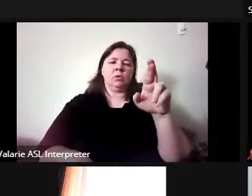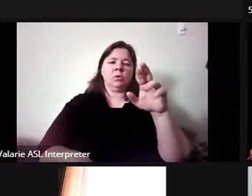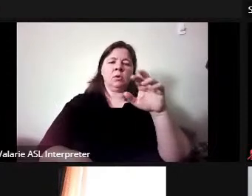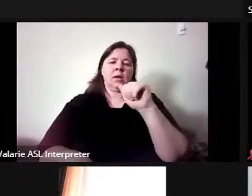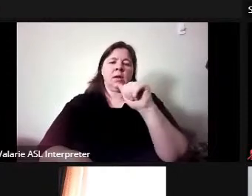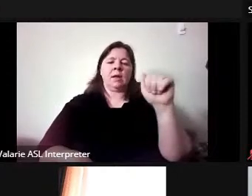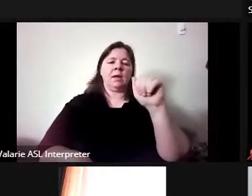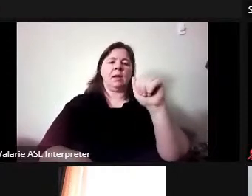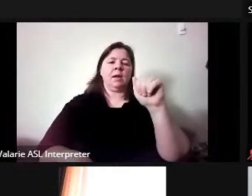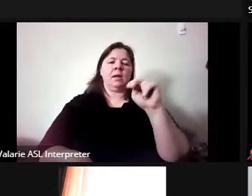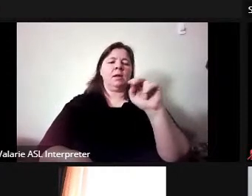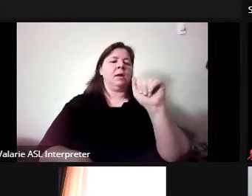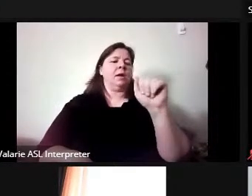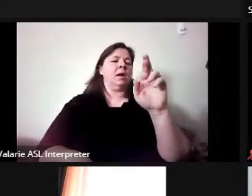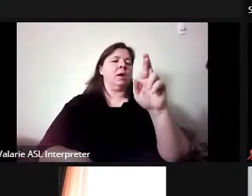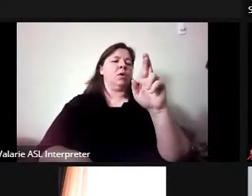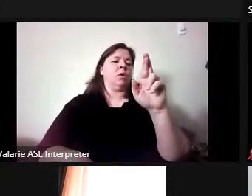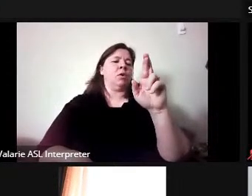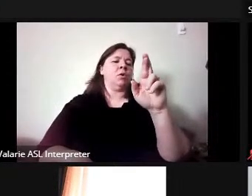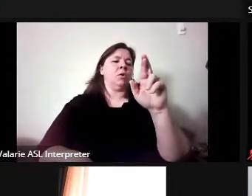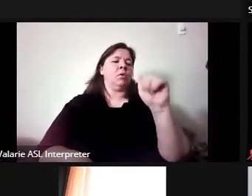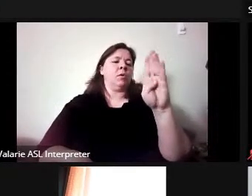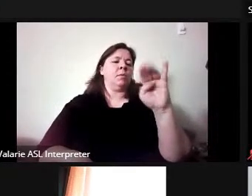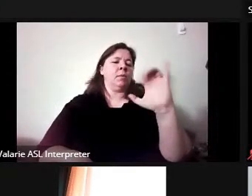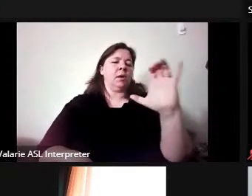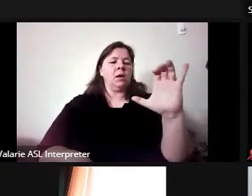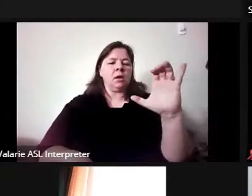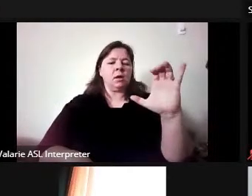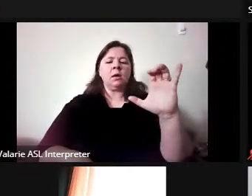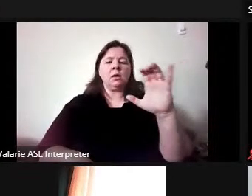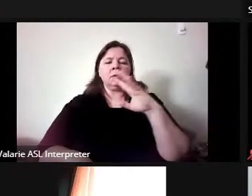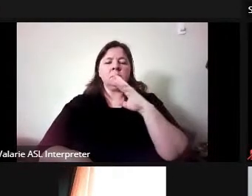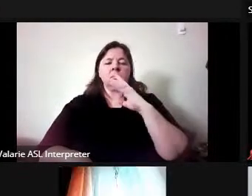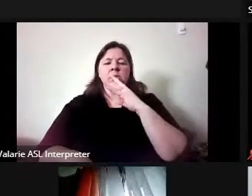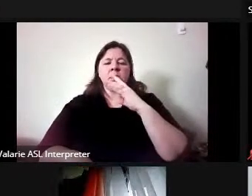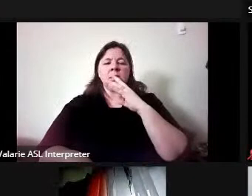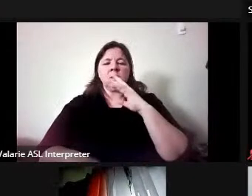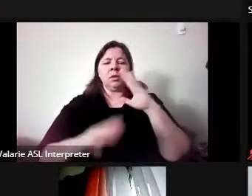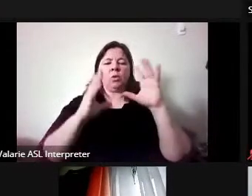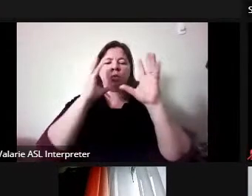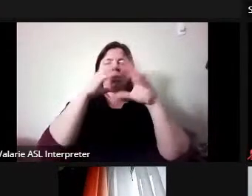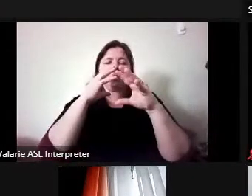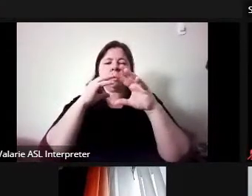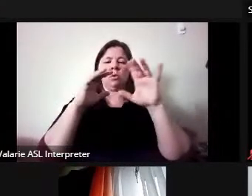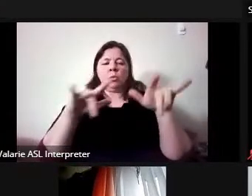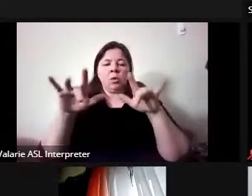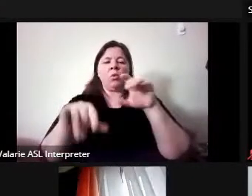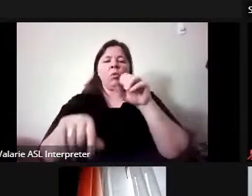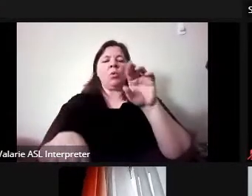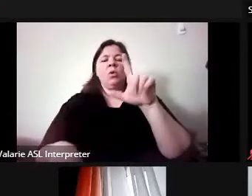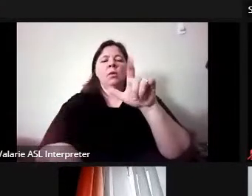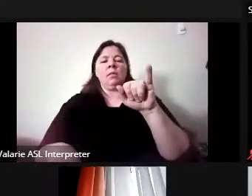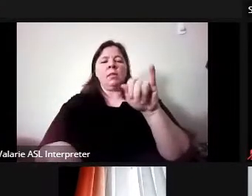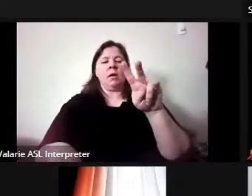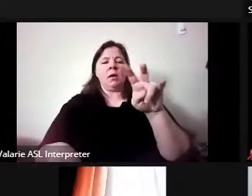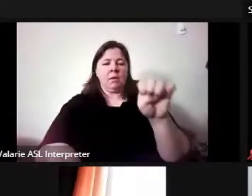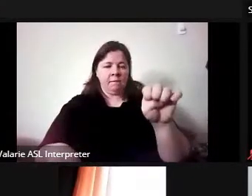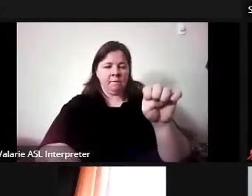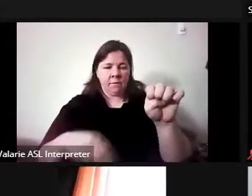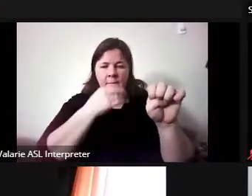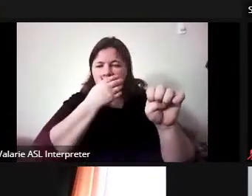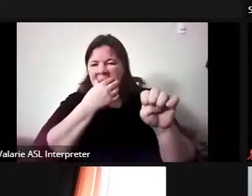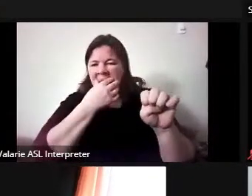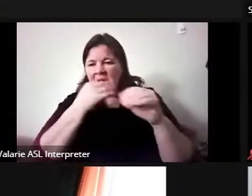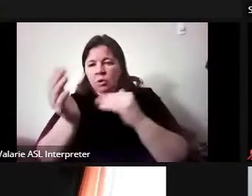webinar, or recorded or live. Yeah, actually, our LC member,